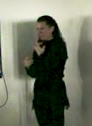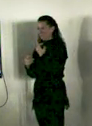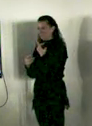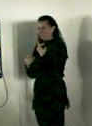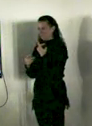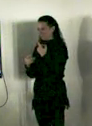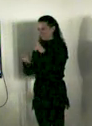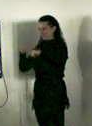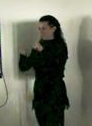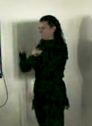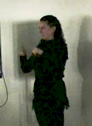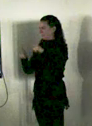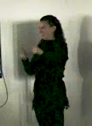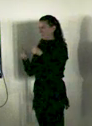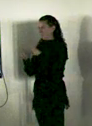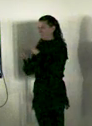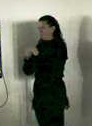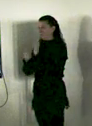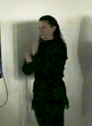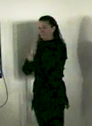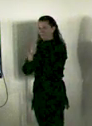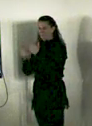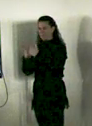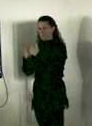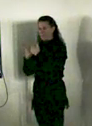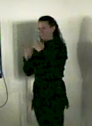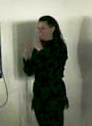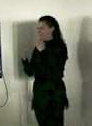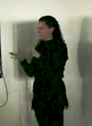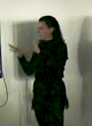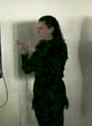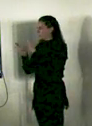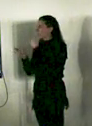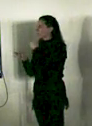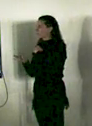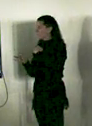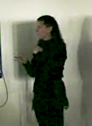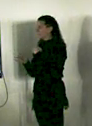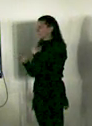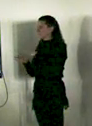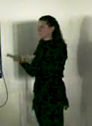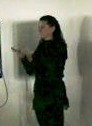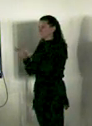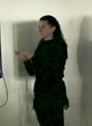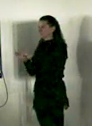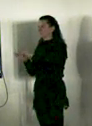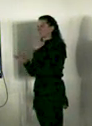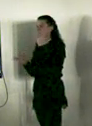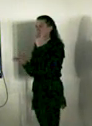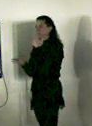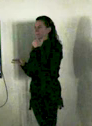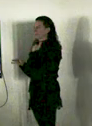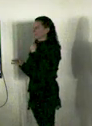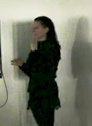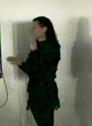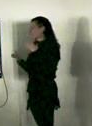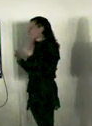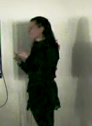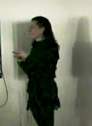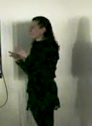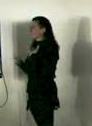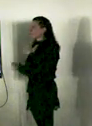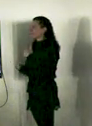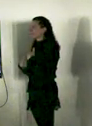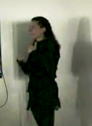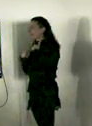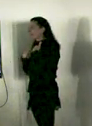games matters. And that's... For me, it makes sense, because for me, I spend a lot of my life playing video games. I spend a lot of